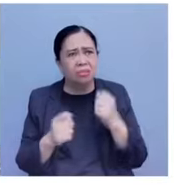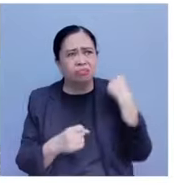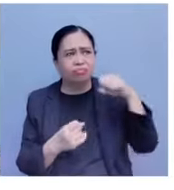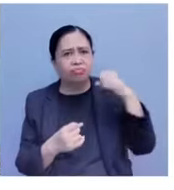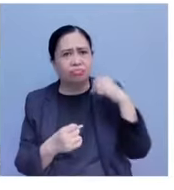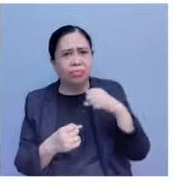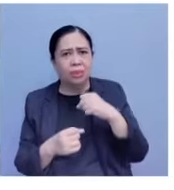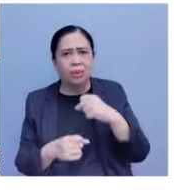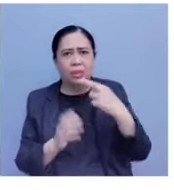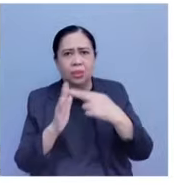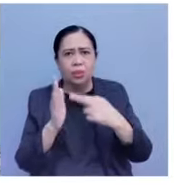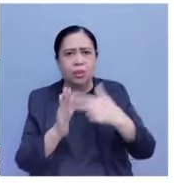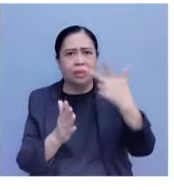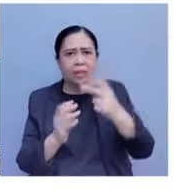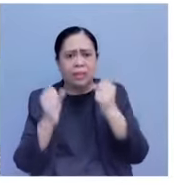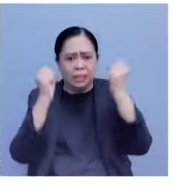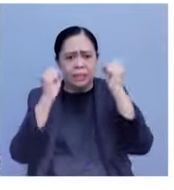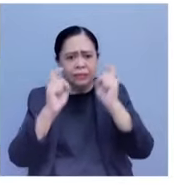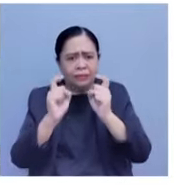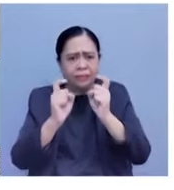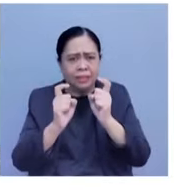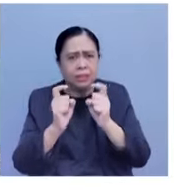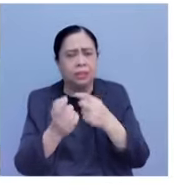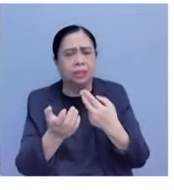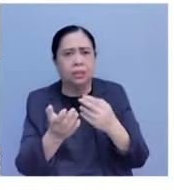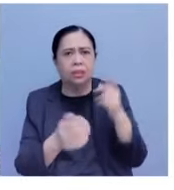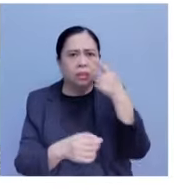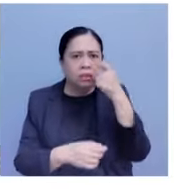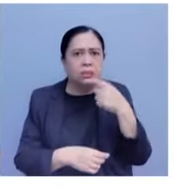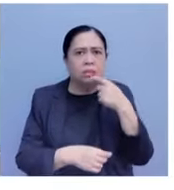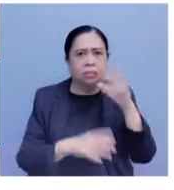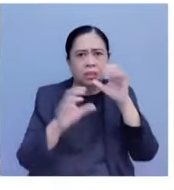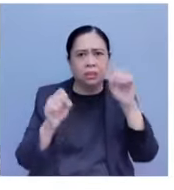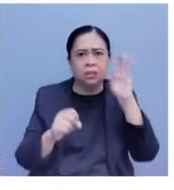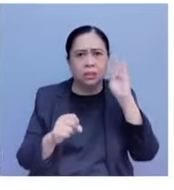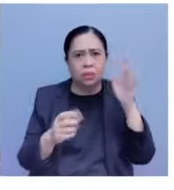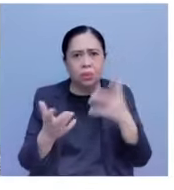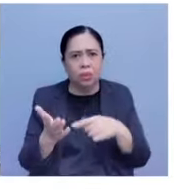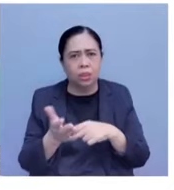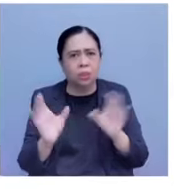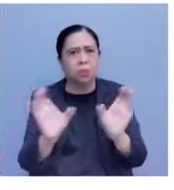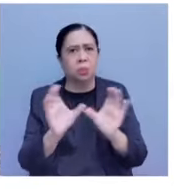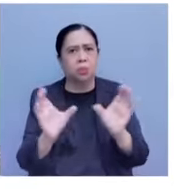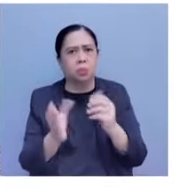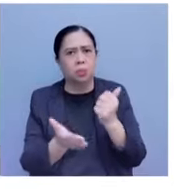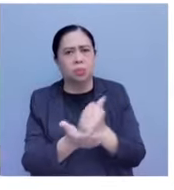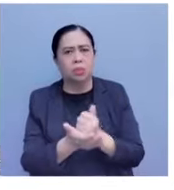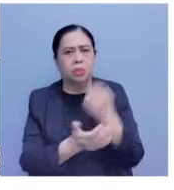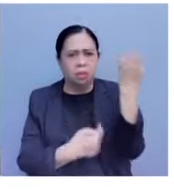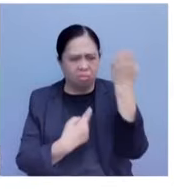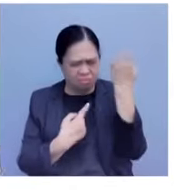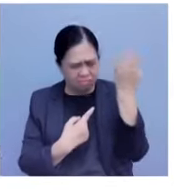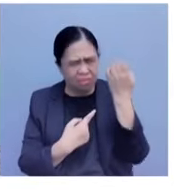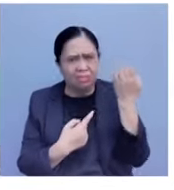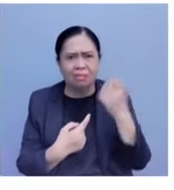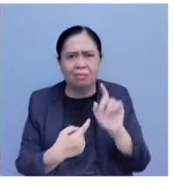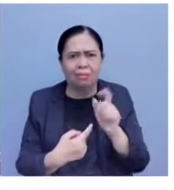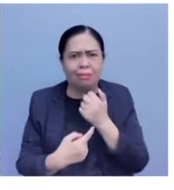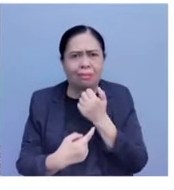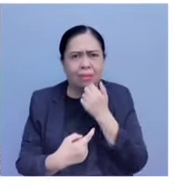three reading rules, rushing the bill on the basis of a baseless certification of emergency.